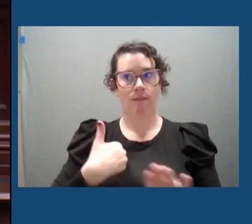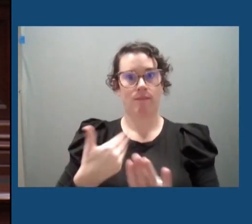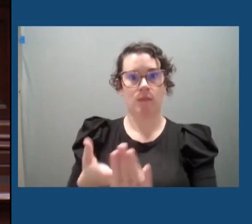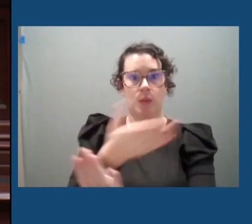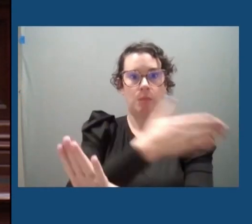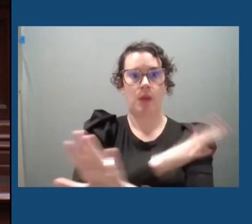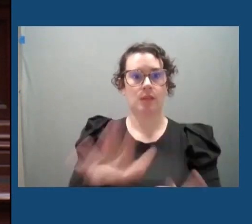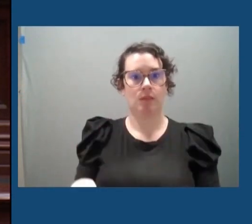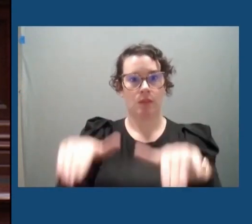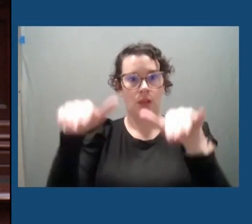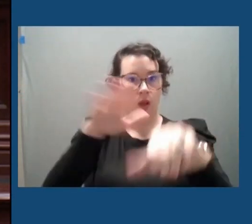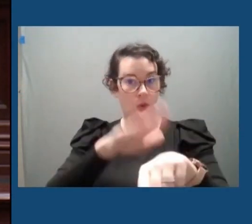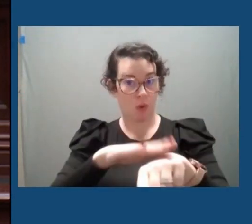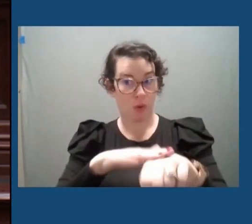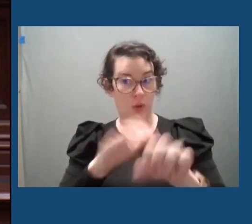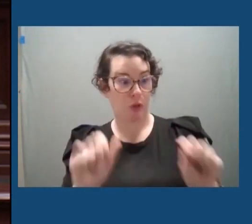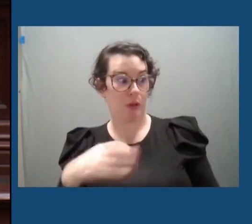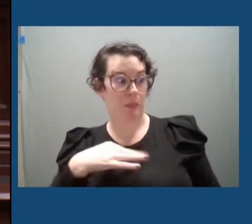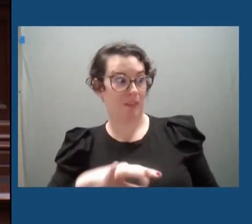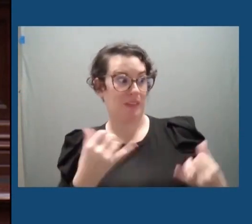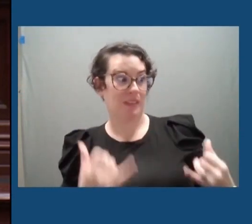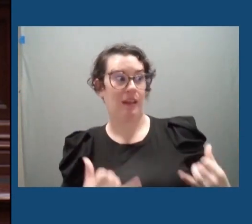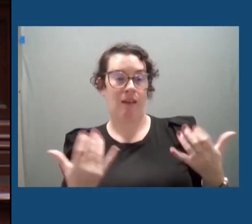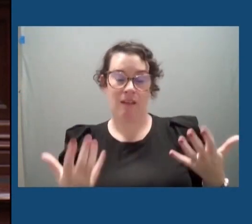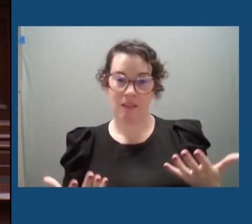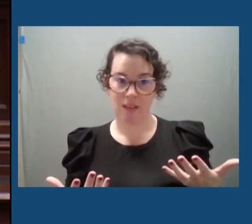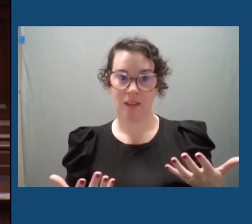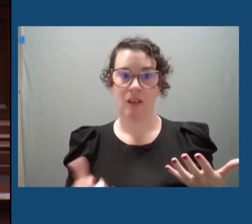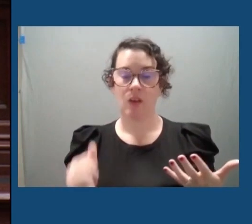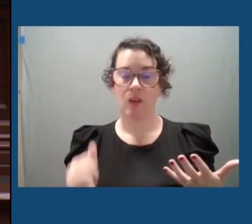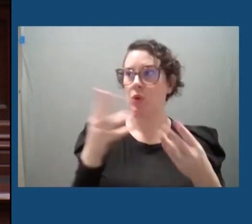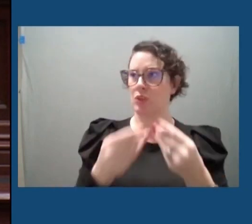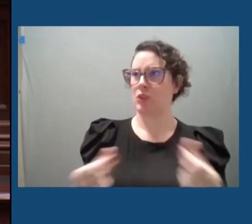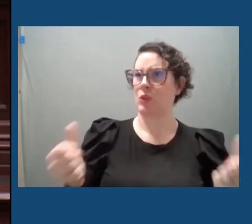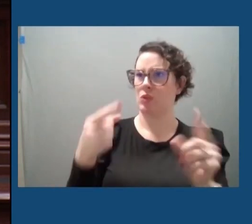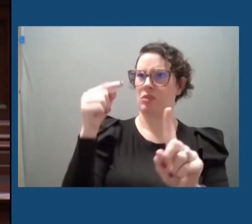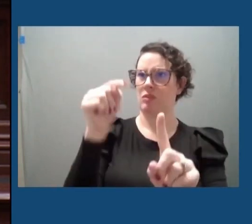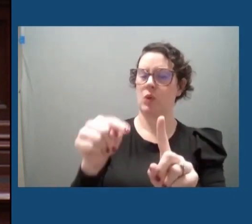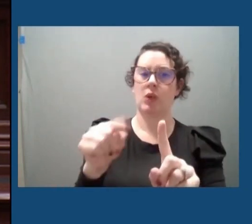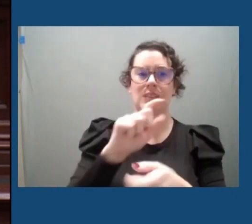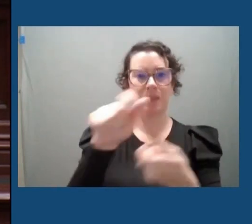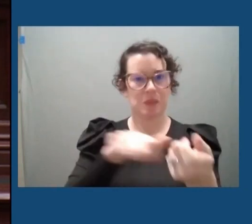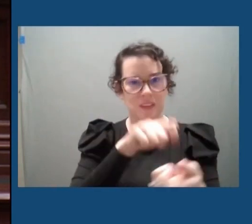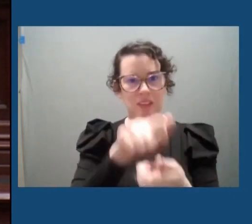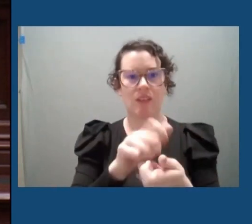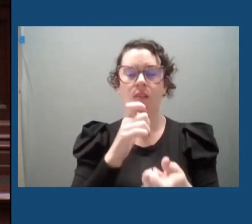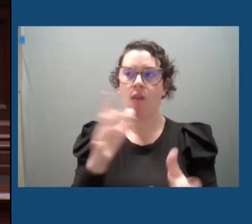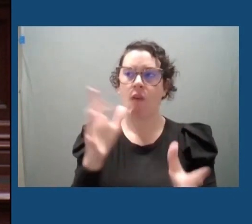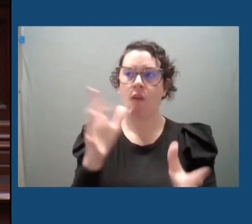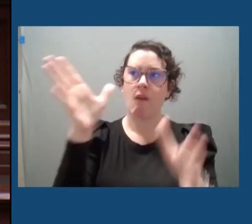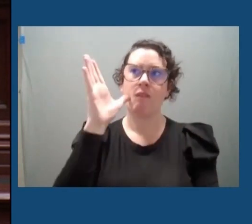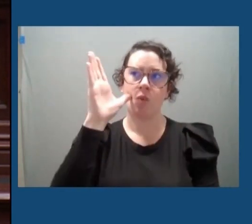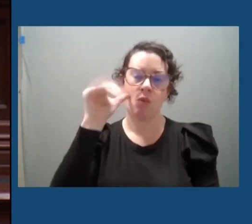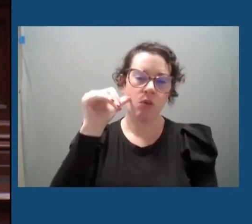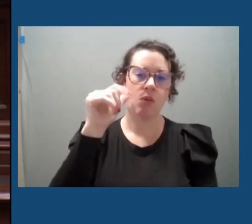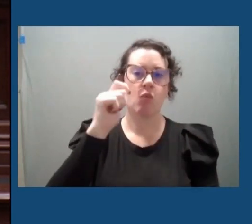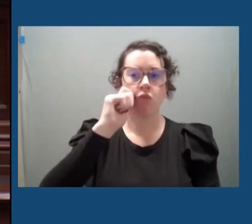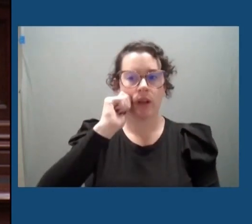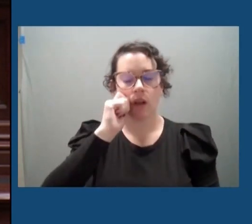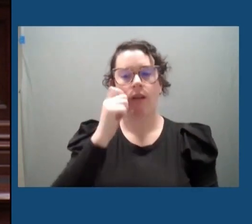that today. Or uncover solutions for stubborn racial and economic disparities in our